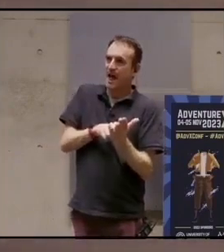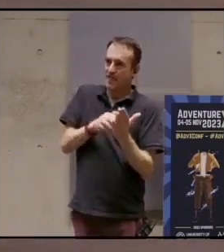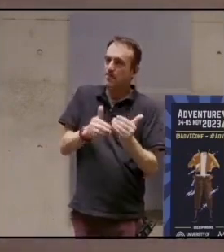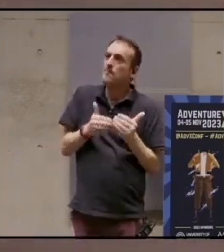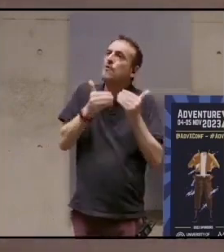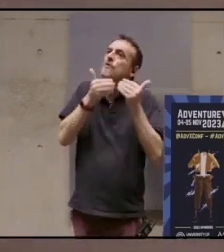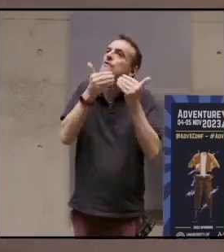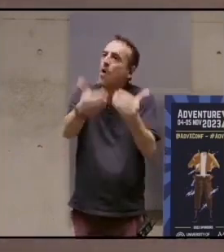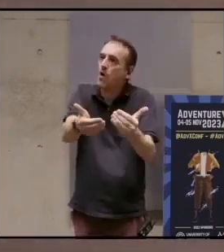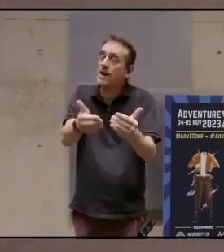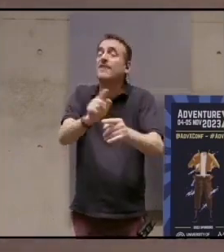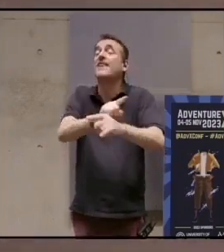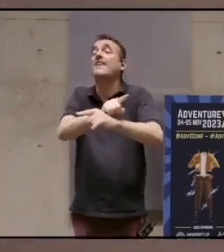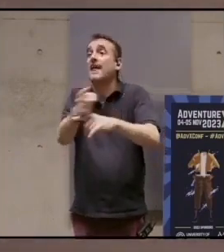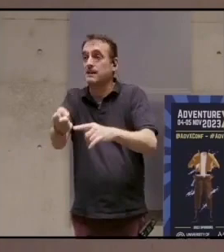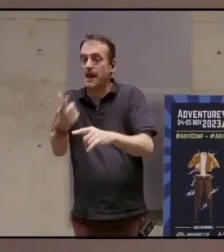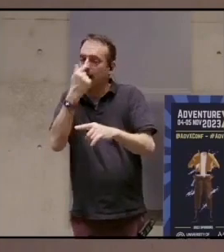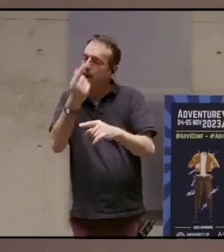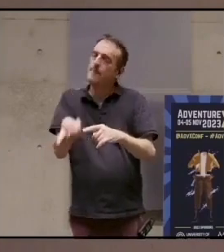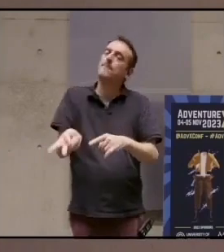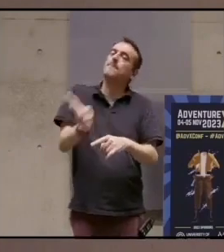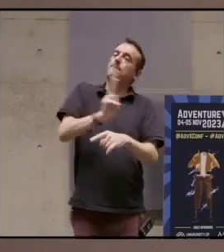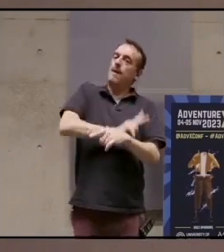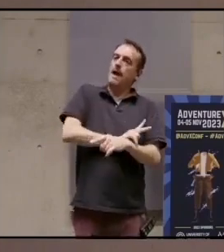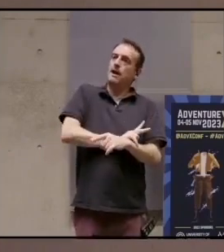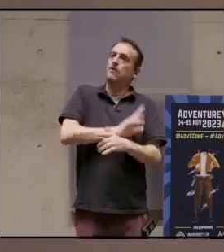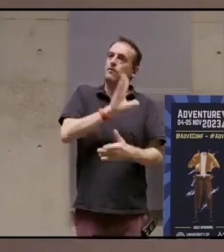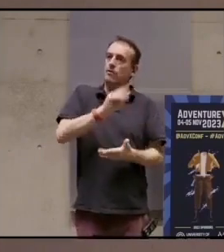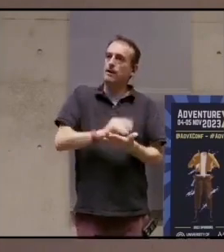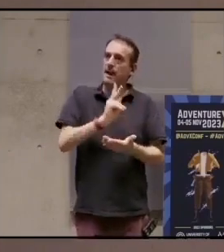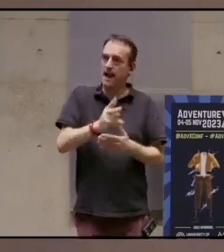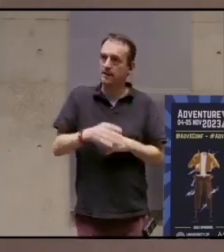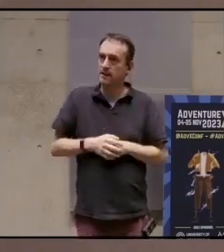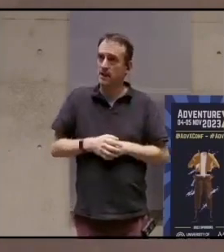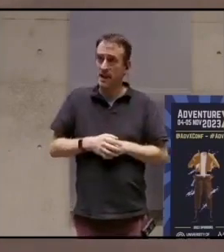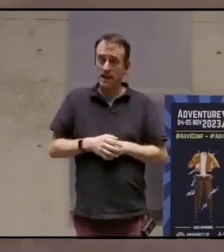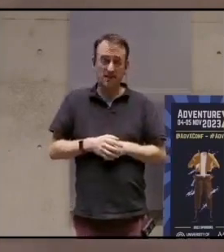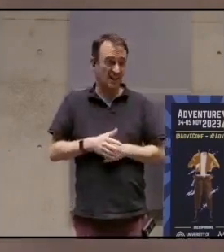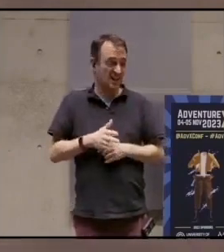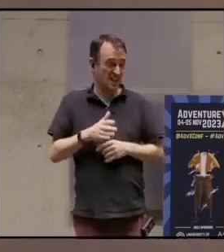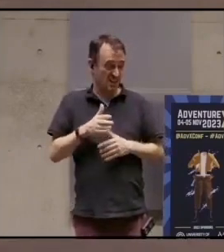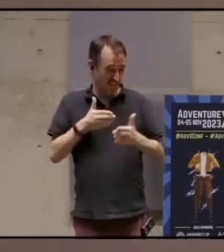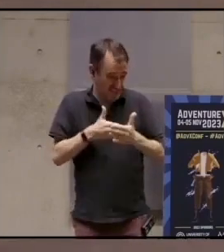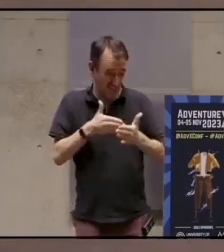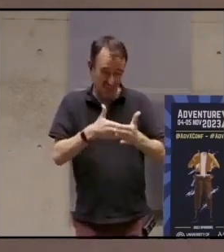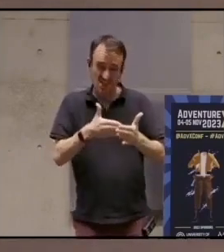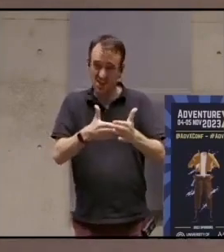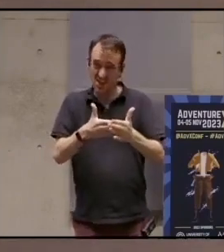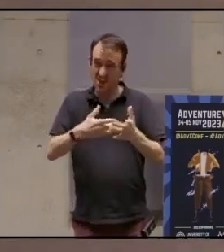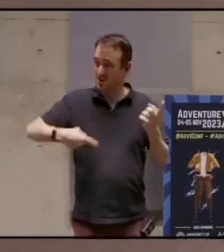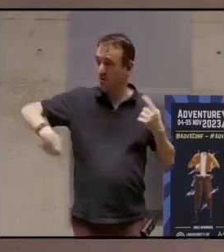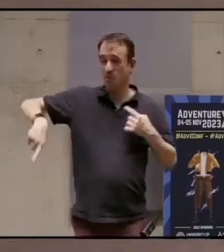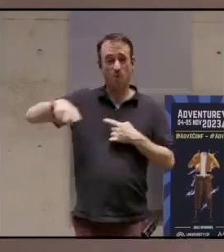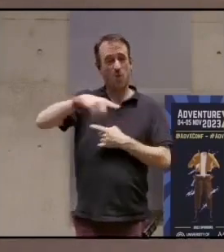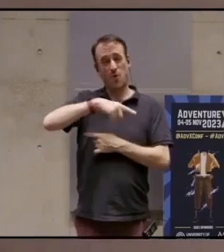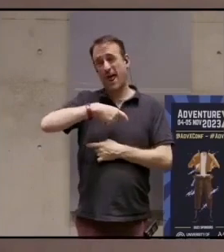in the session. There is no need to belabor that. It'll just make everybody involved anxious, and you're not going to get that good a take anyway.